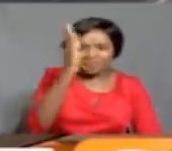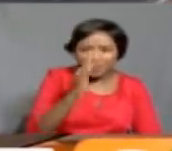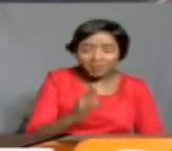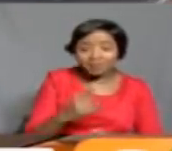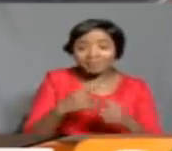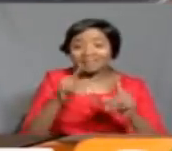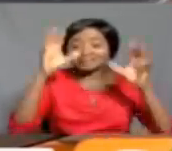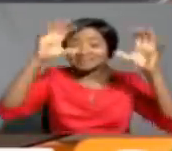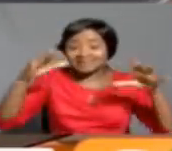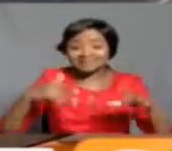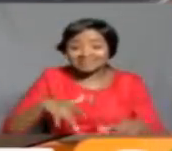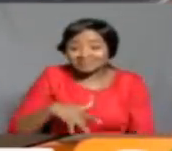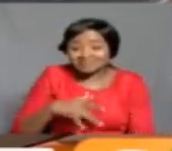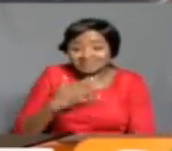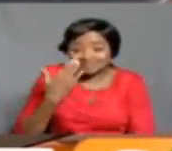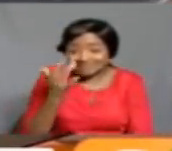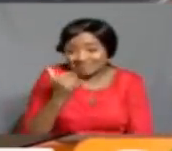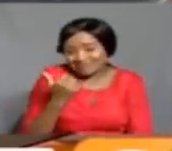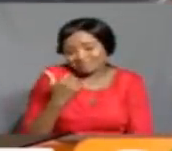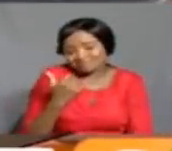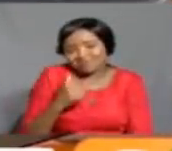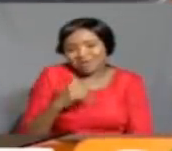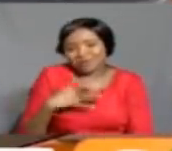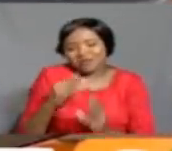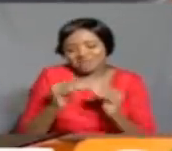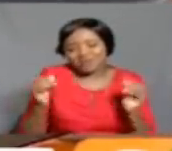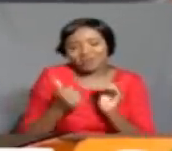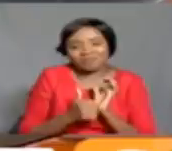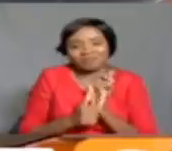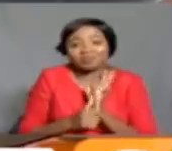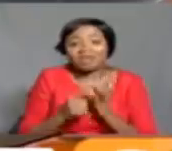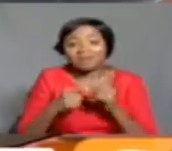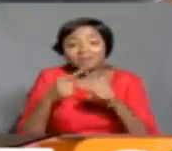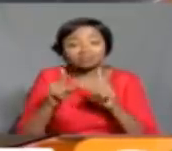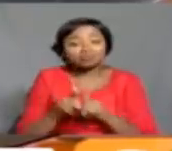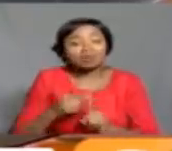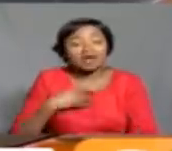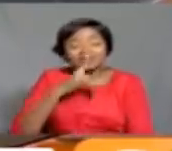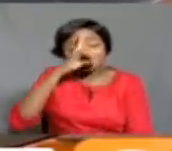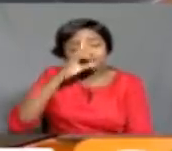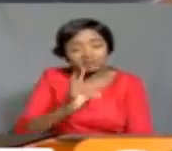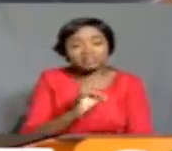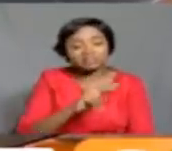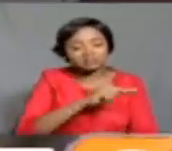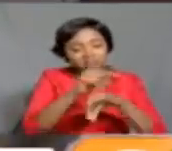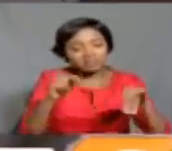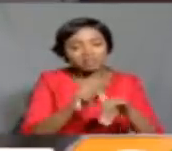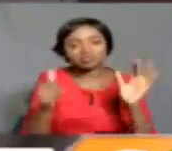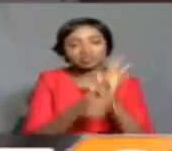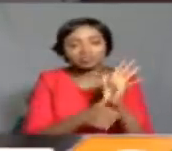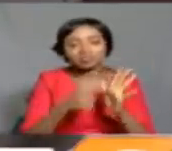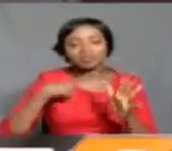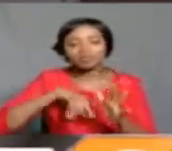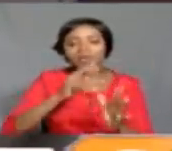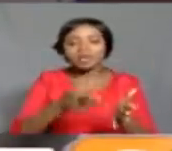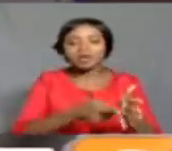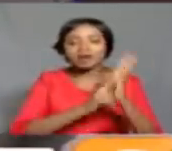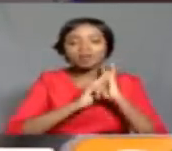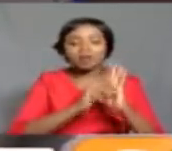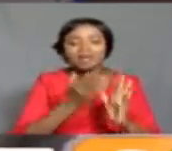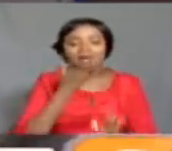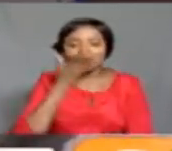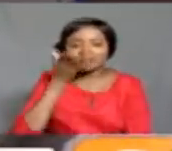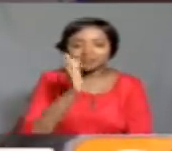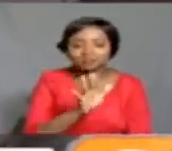maybe there's prospect. But even then, there are serious national issues to be addressed, and there are some issues that require responses and